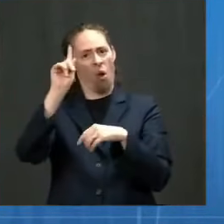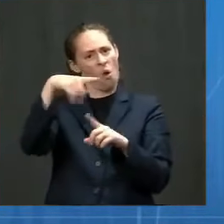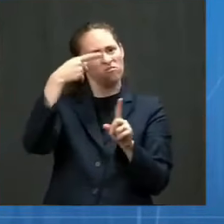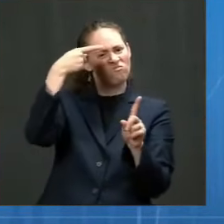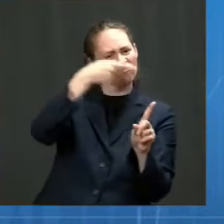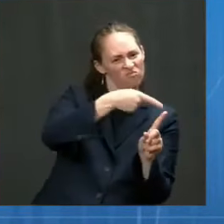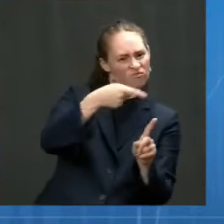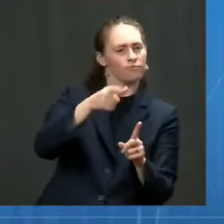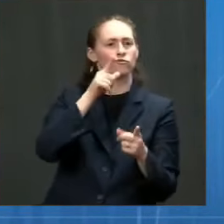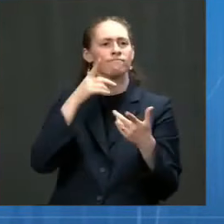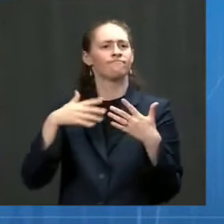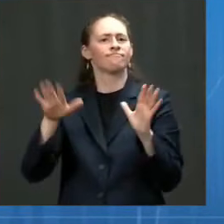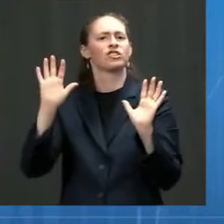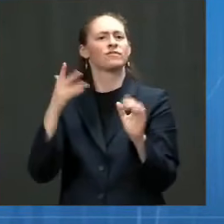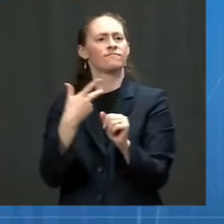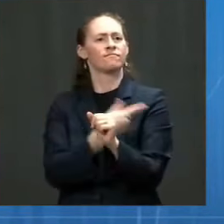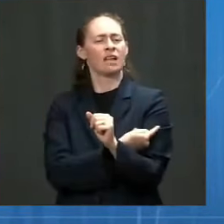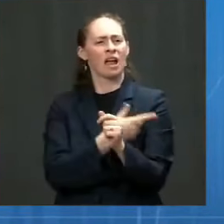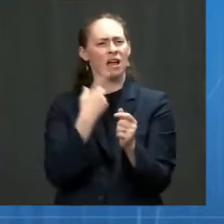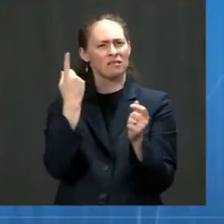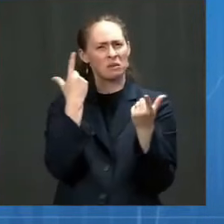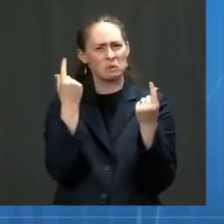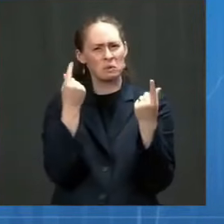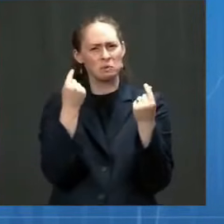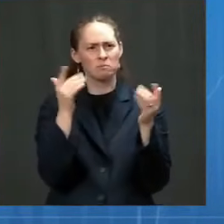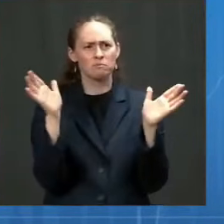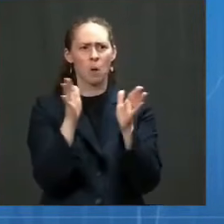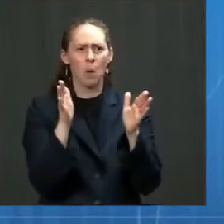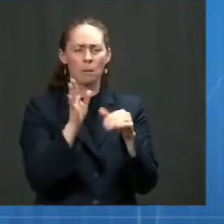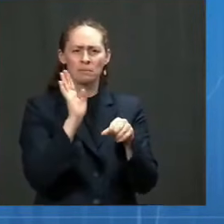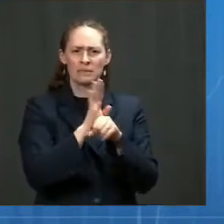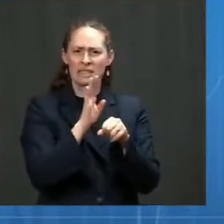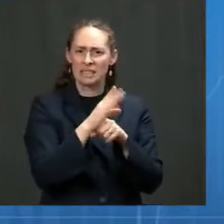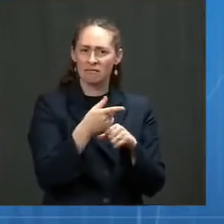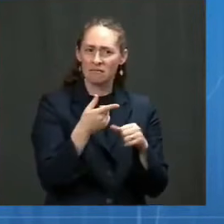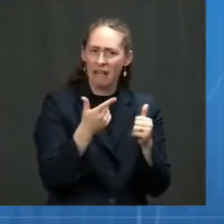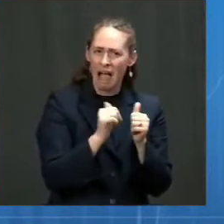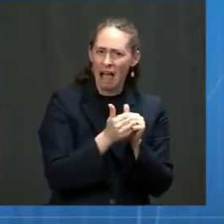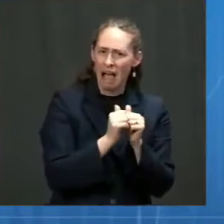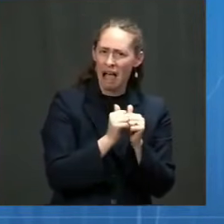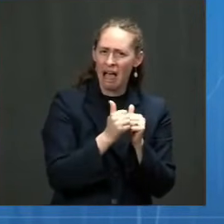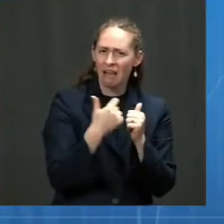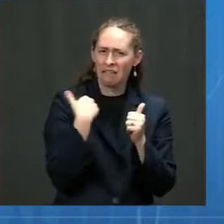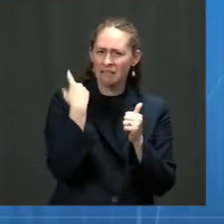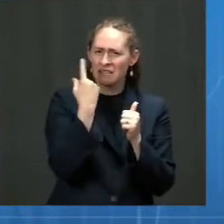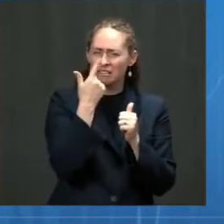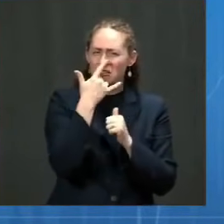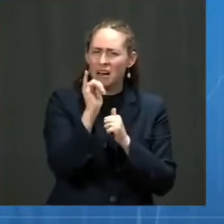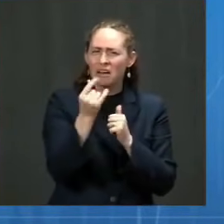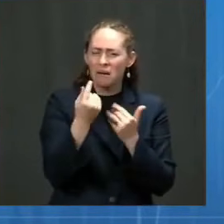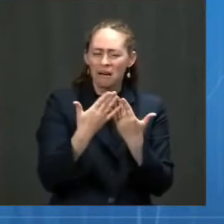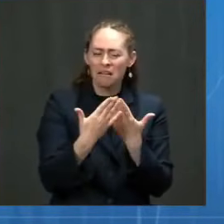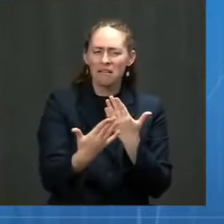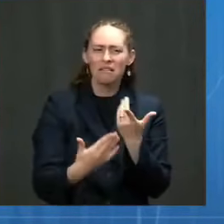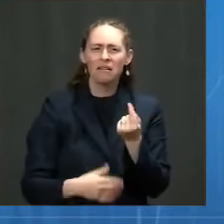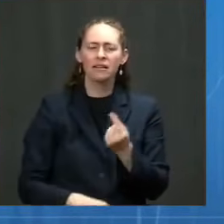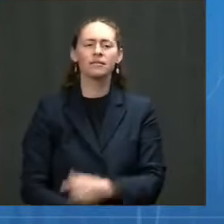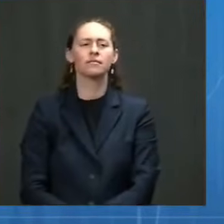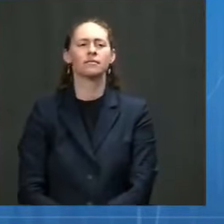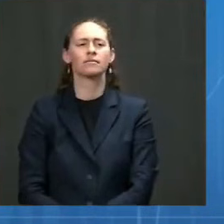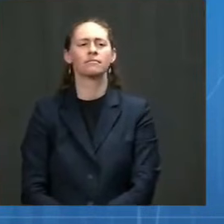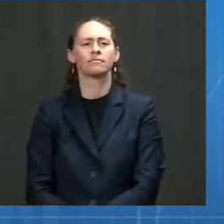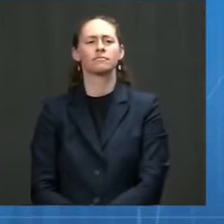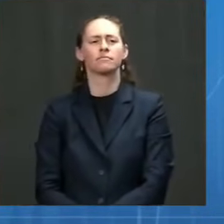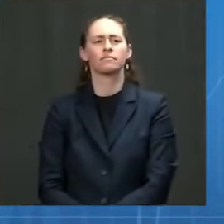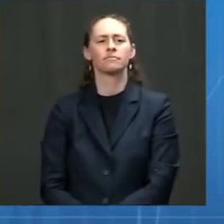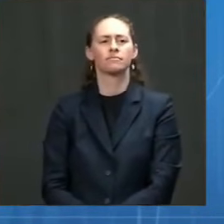How's a mom and pop shop supposed to know how to do vaccine verification? Yeah, it's a good question. Well, the good news is that we have seen